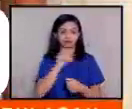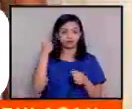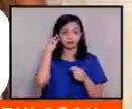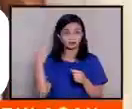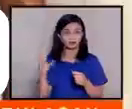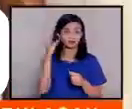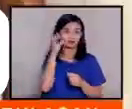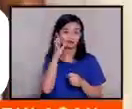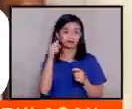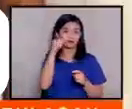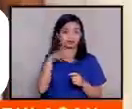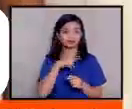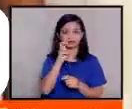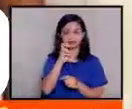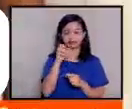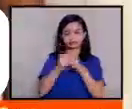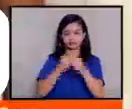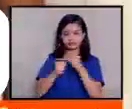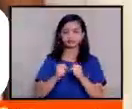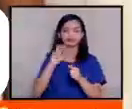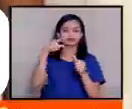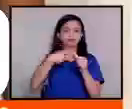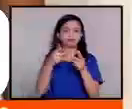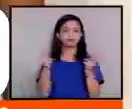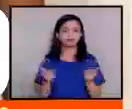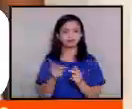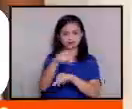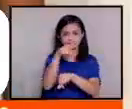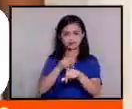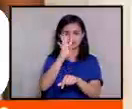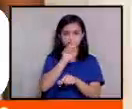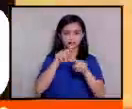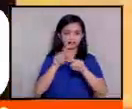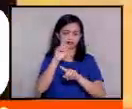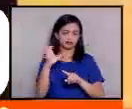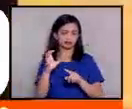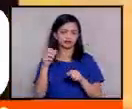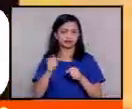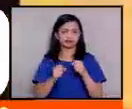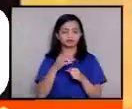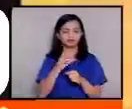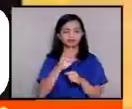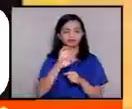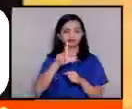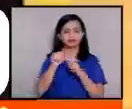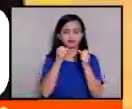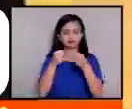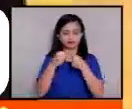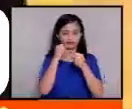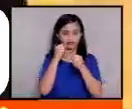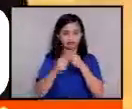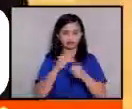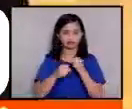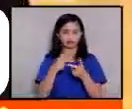Christina Knott sa women's 200-meter dash, habang first place din ang bansa sa 4x100-meter relay. Sa gymnastics naman,